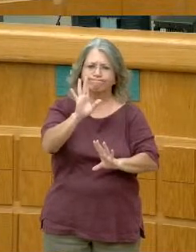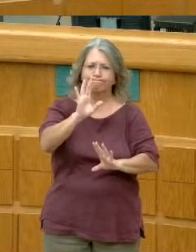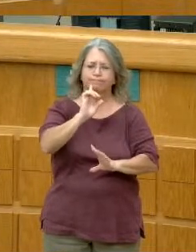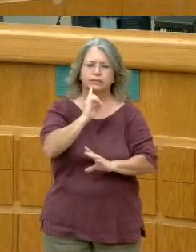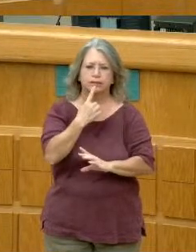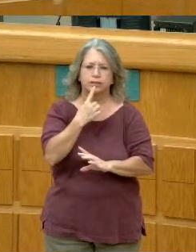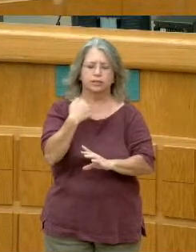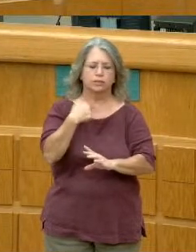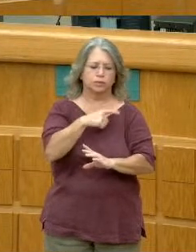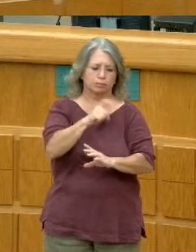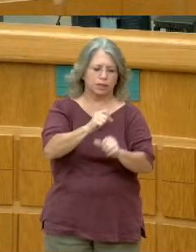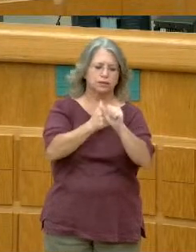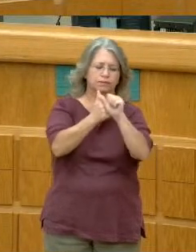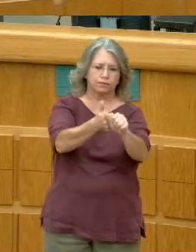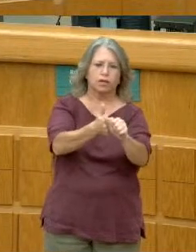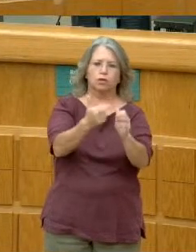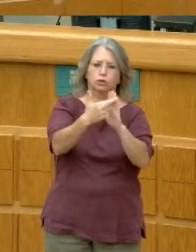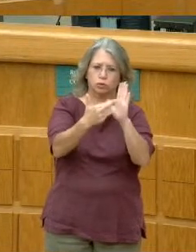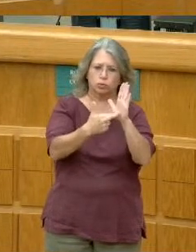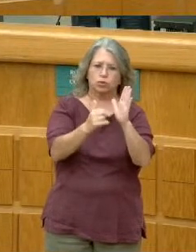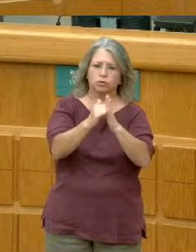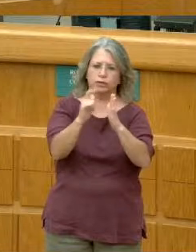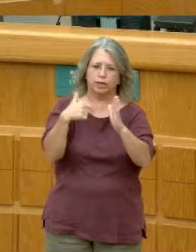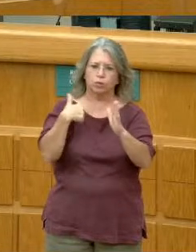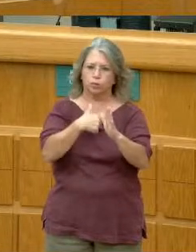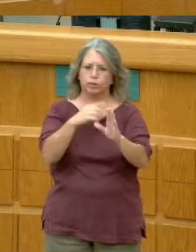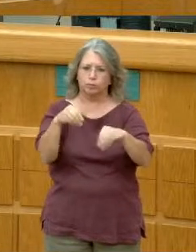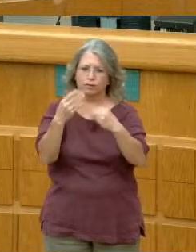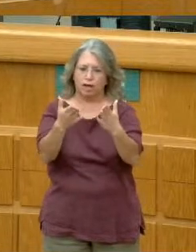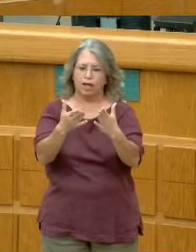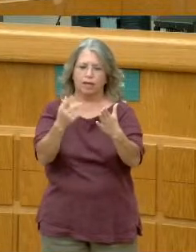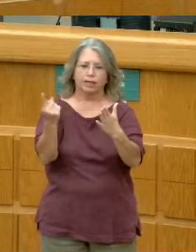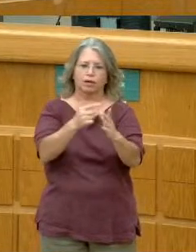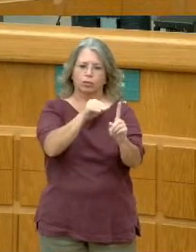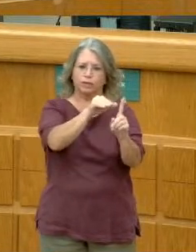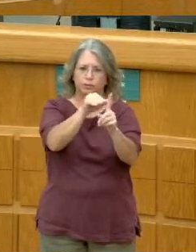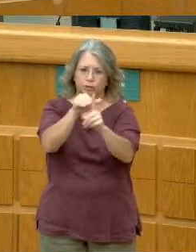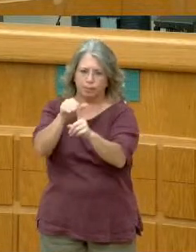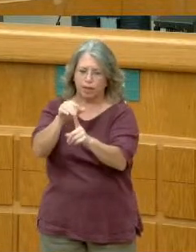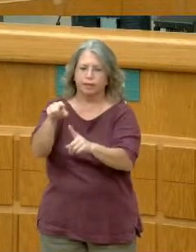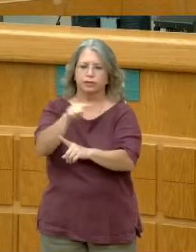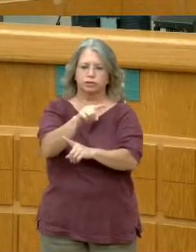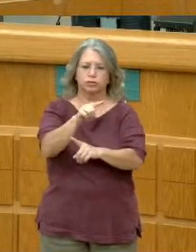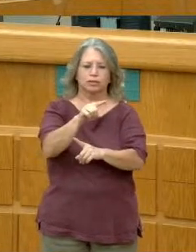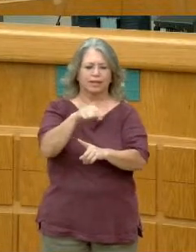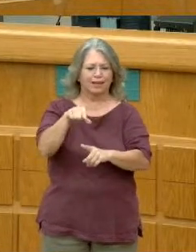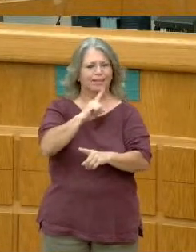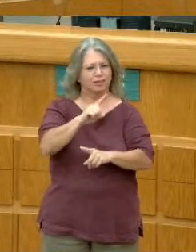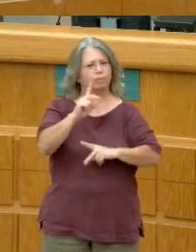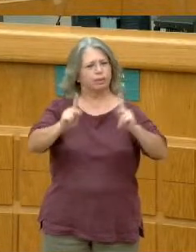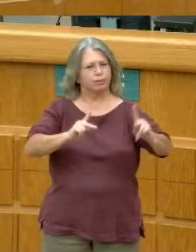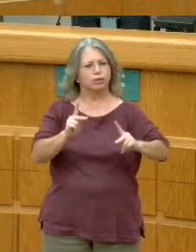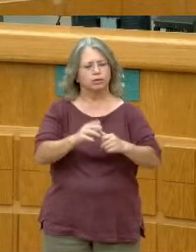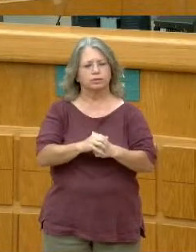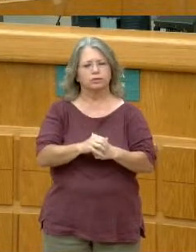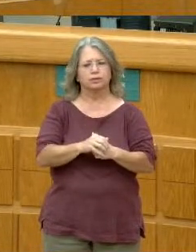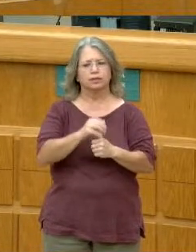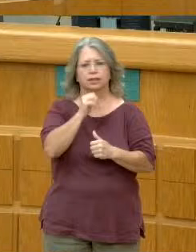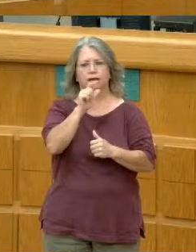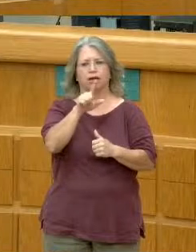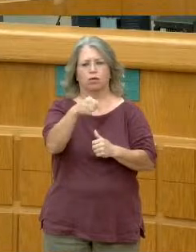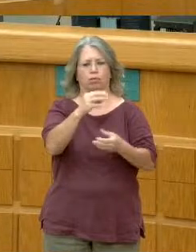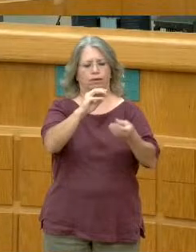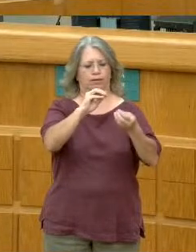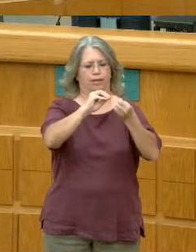that we propose to you and continue to remind you of it. These are people. They're not just